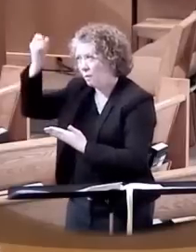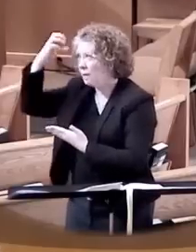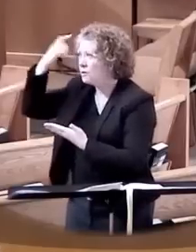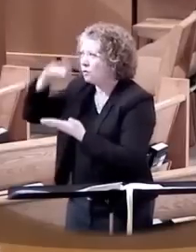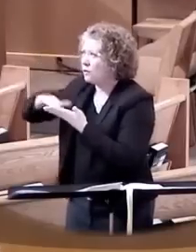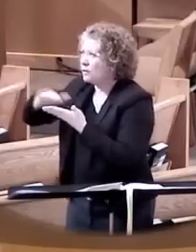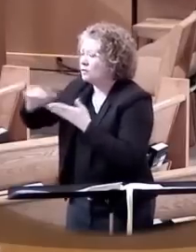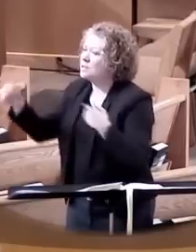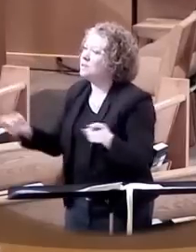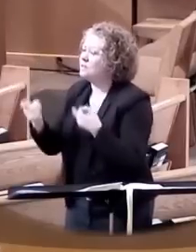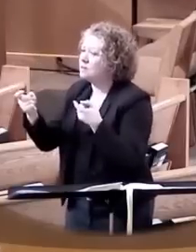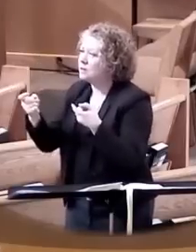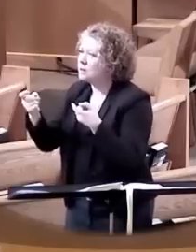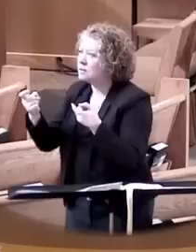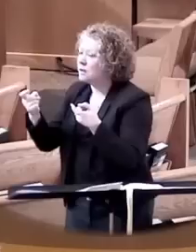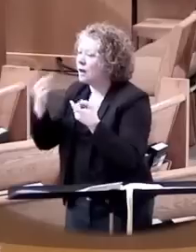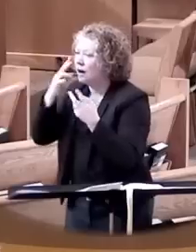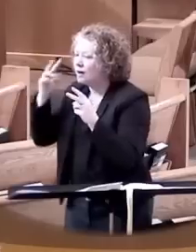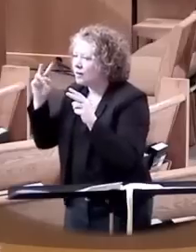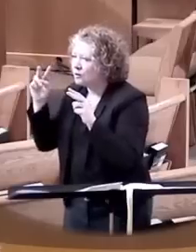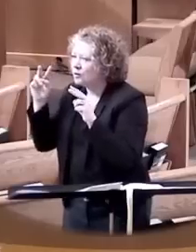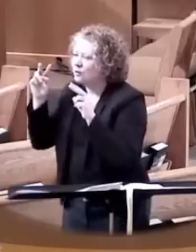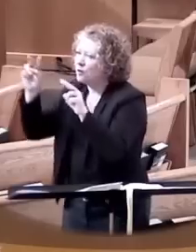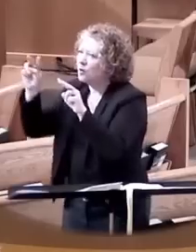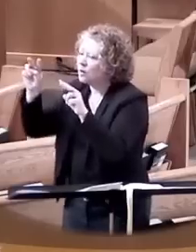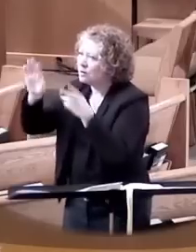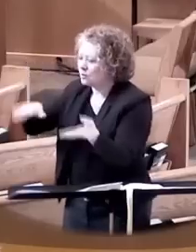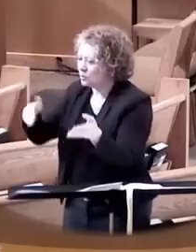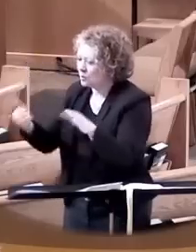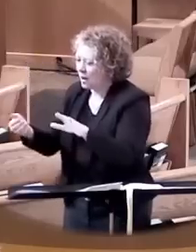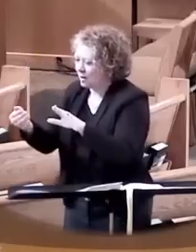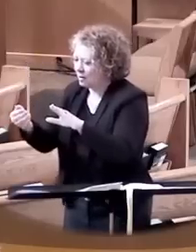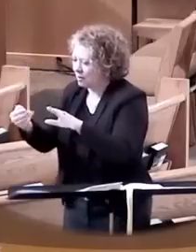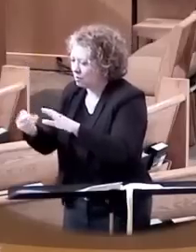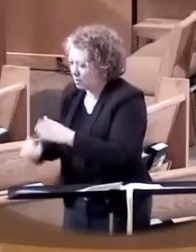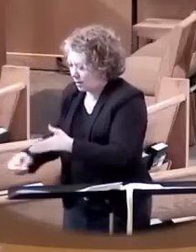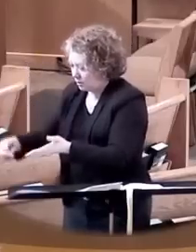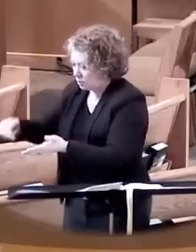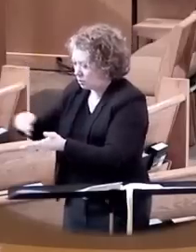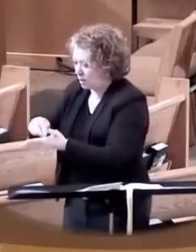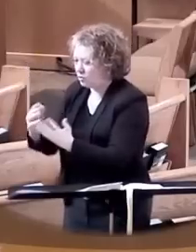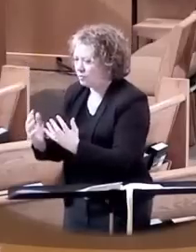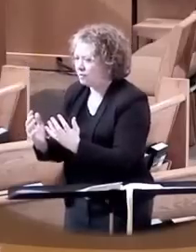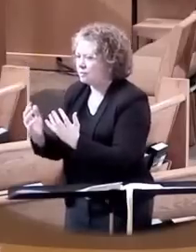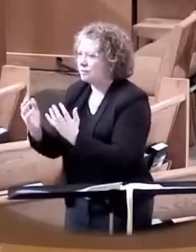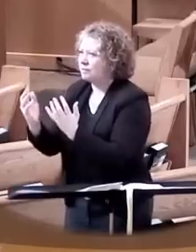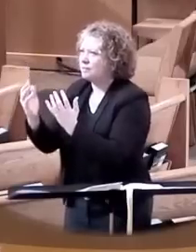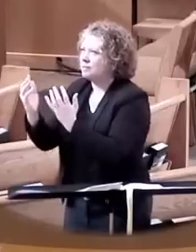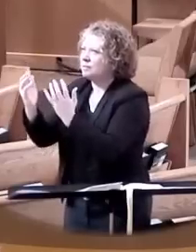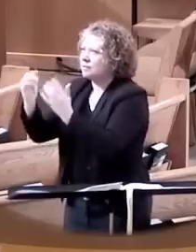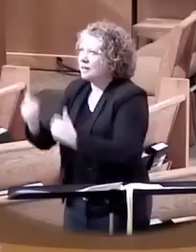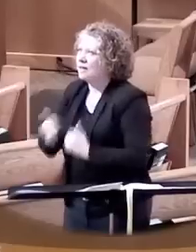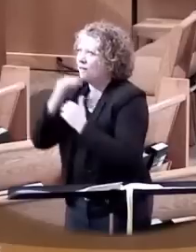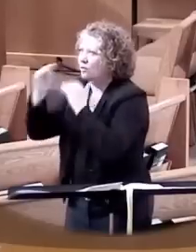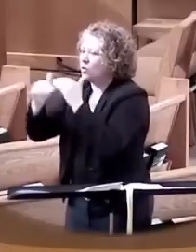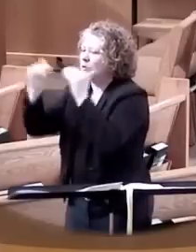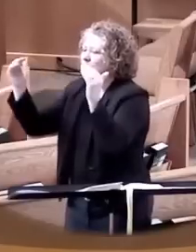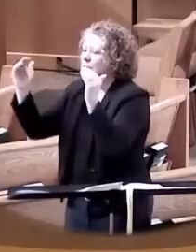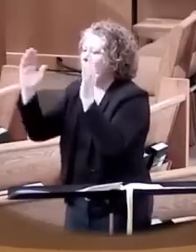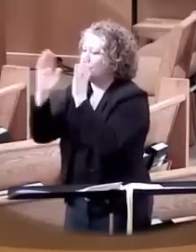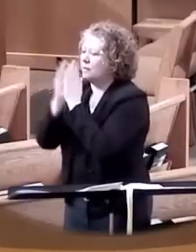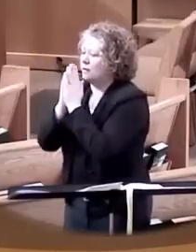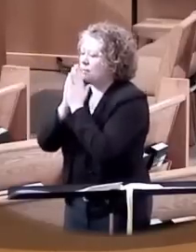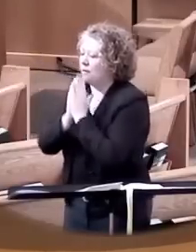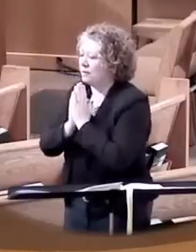the forgiveness of sins, and I look forward to the resurrection of the dead and the life of the world to come. Amen.